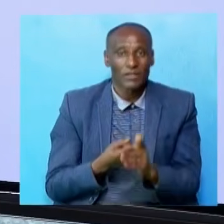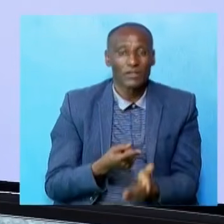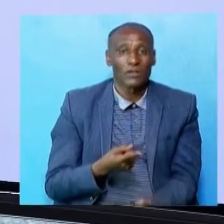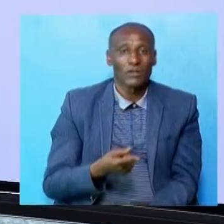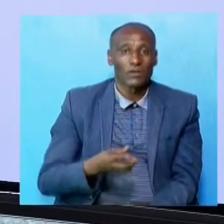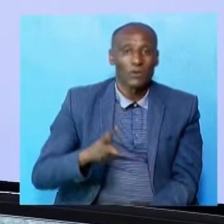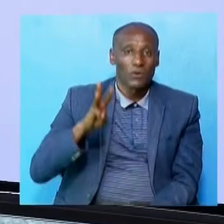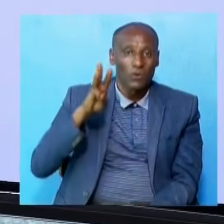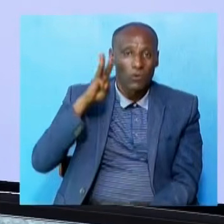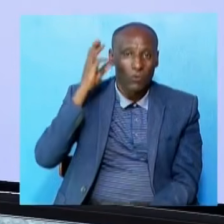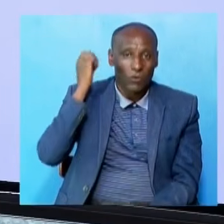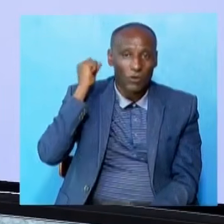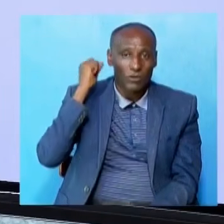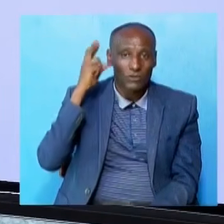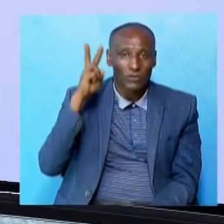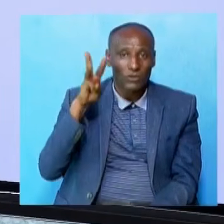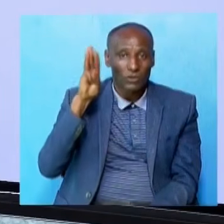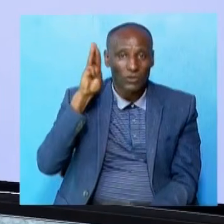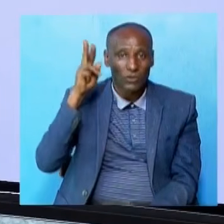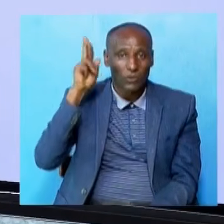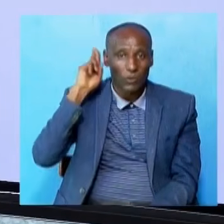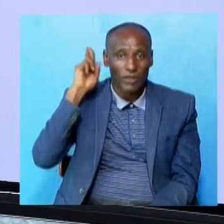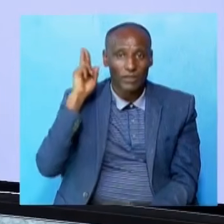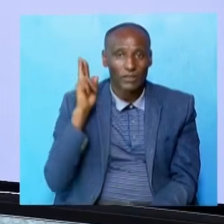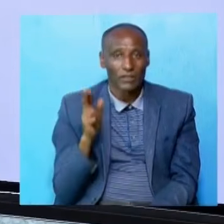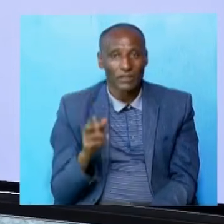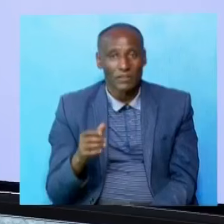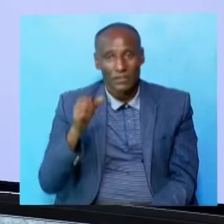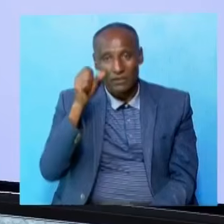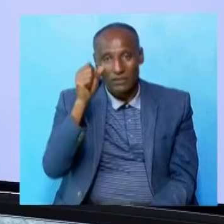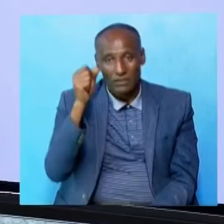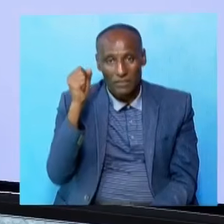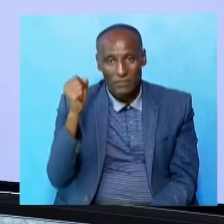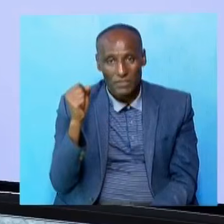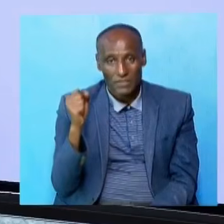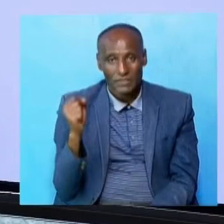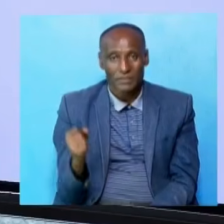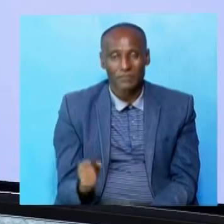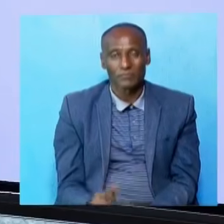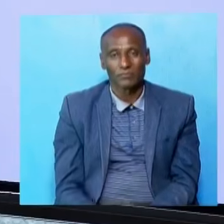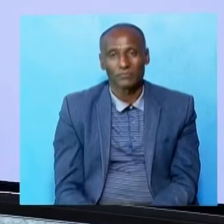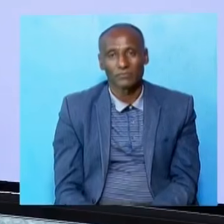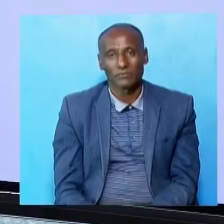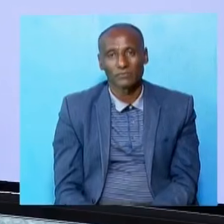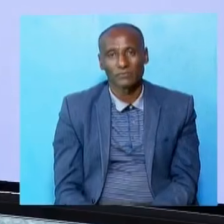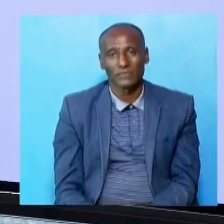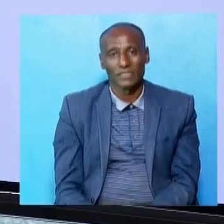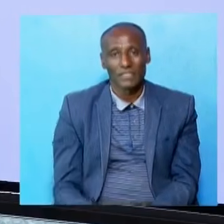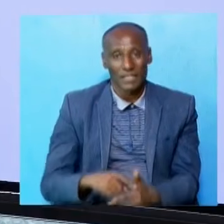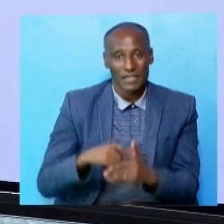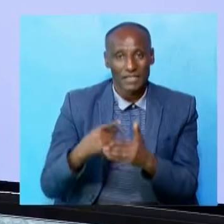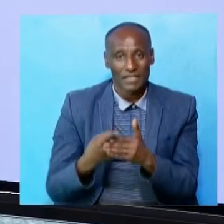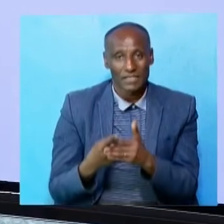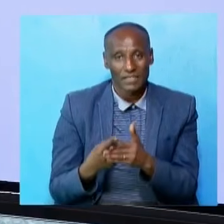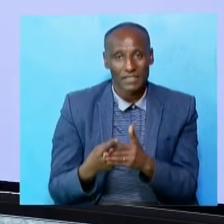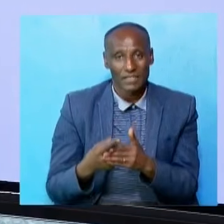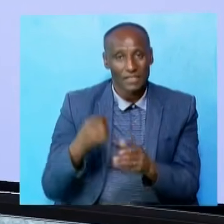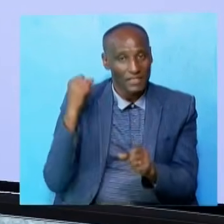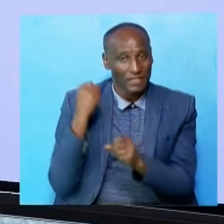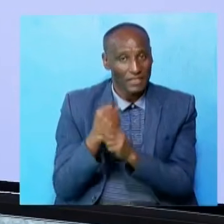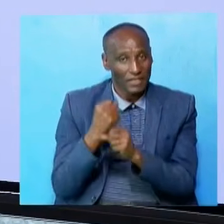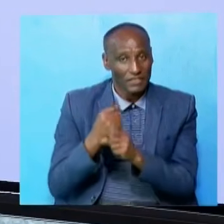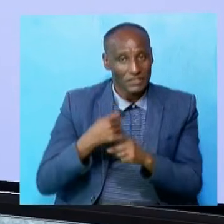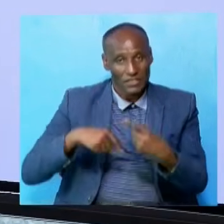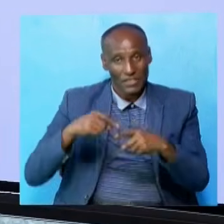or were. Then, our subject follows our auxiliary, and then the action comes